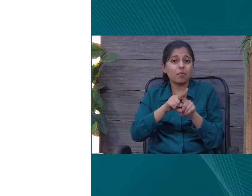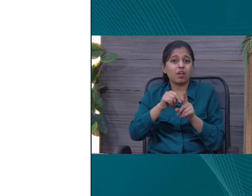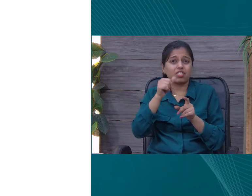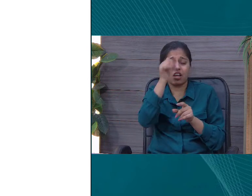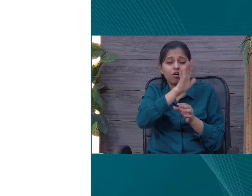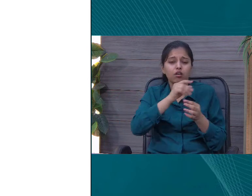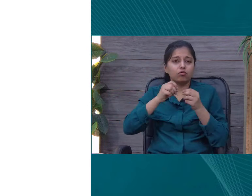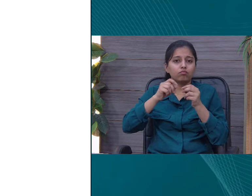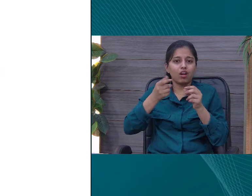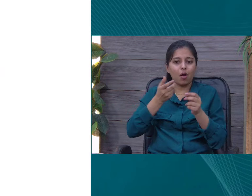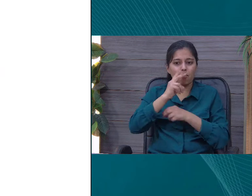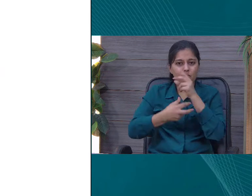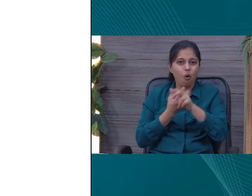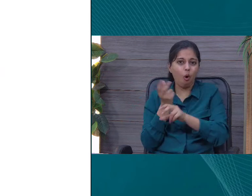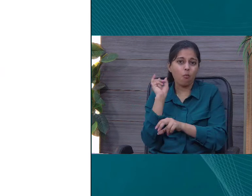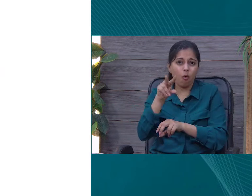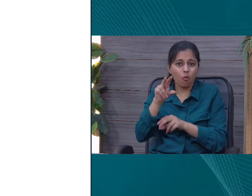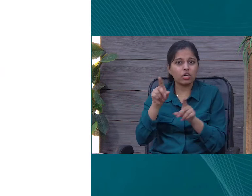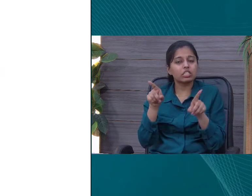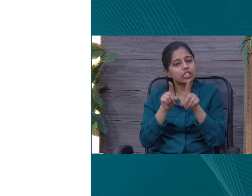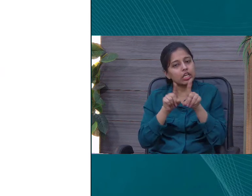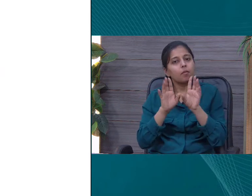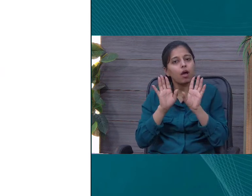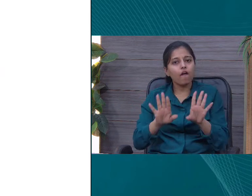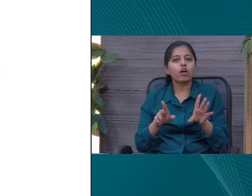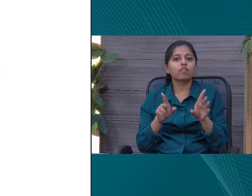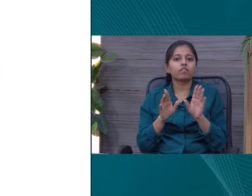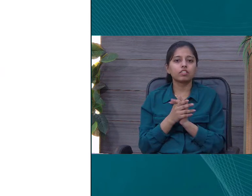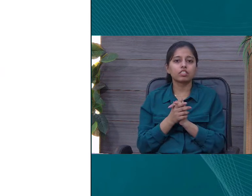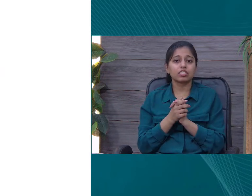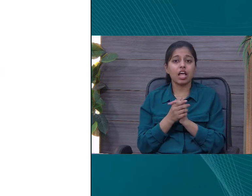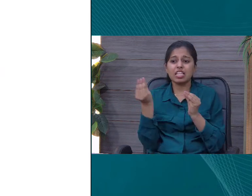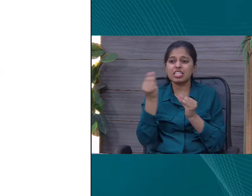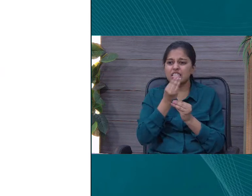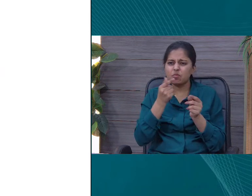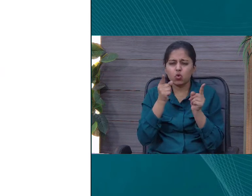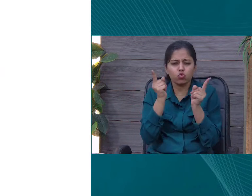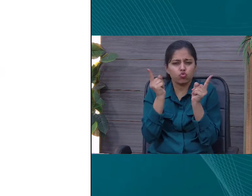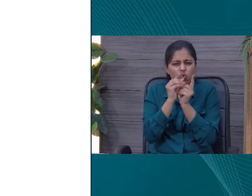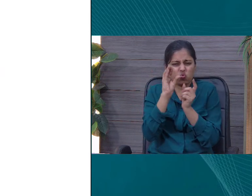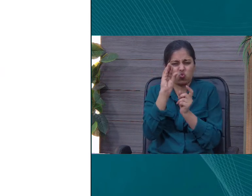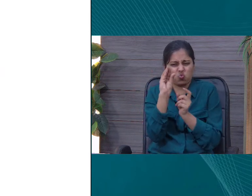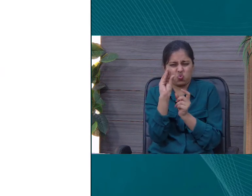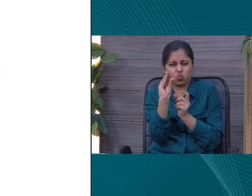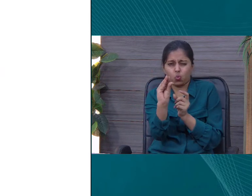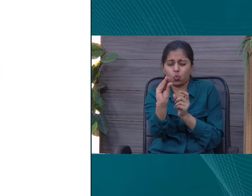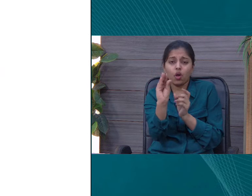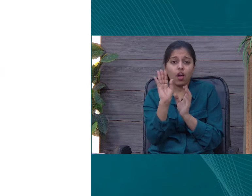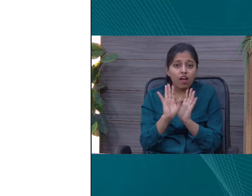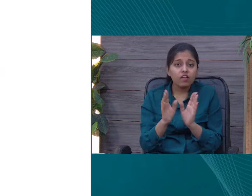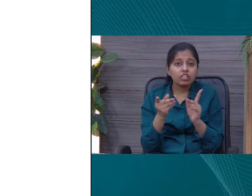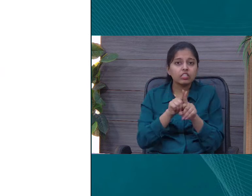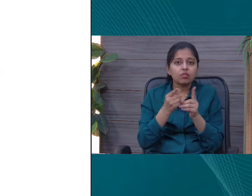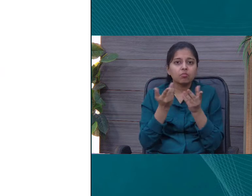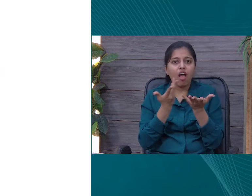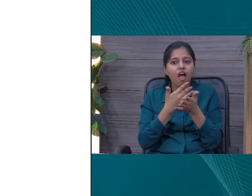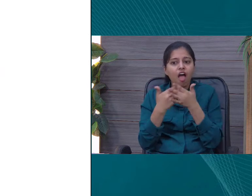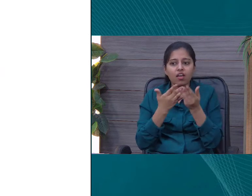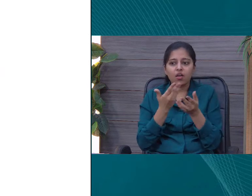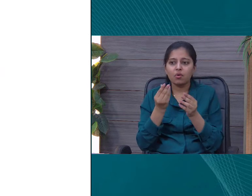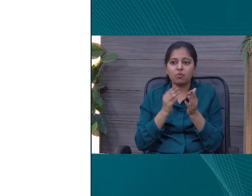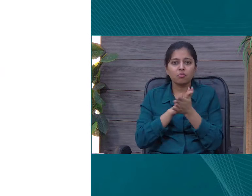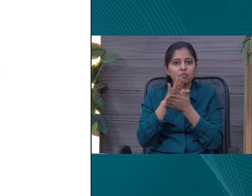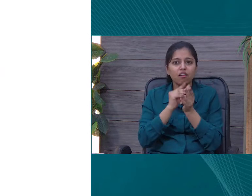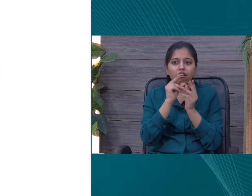ball, and he sometimes gets so little that there's none of him